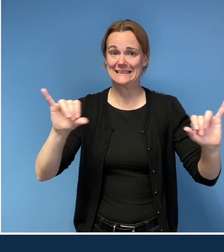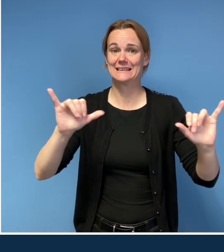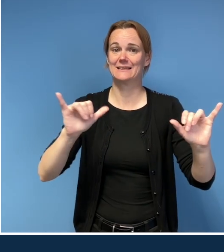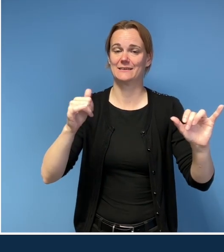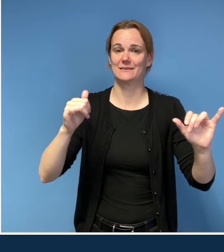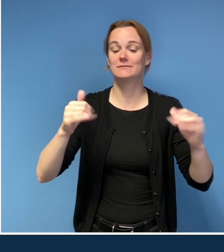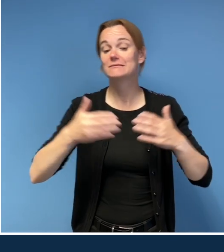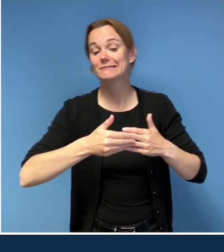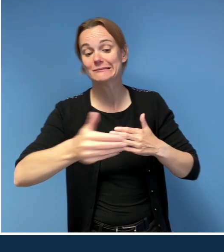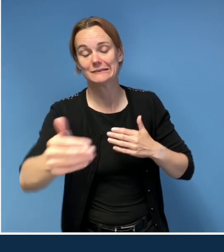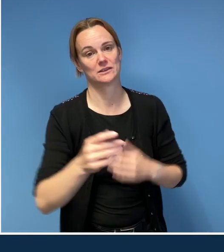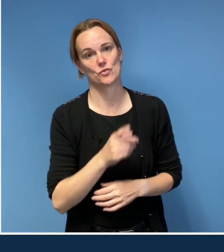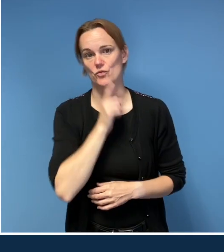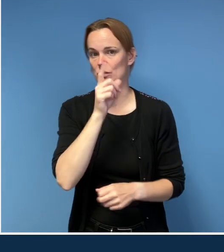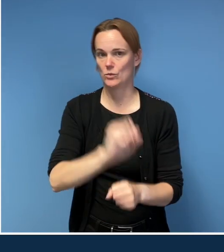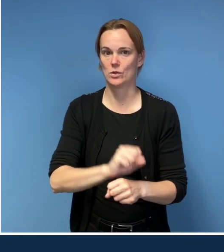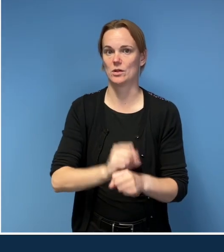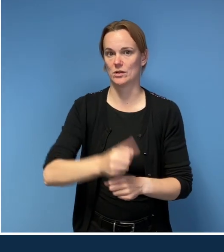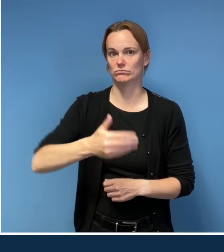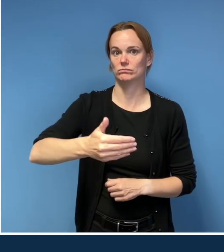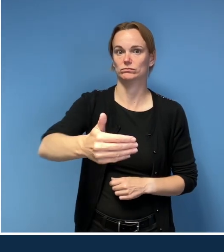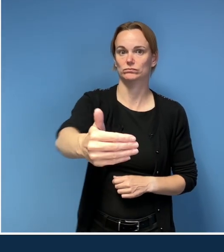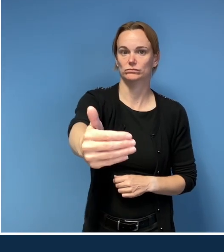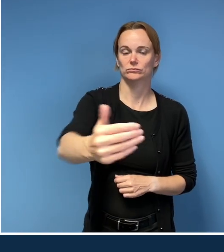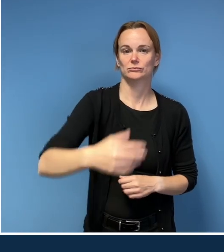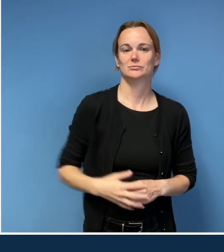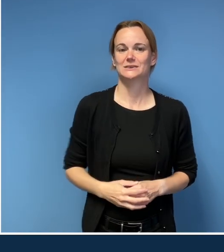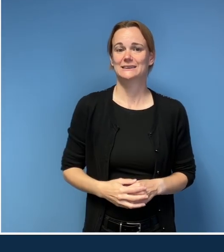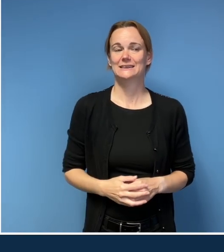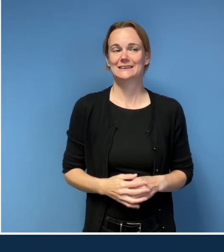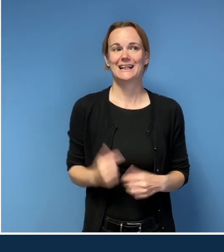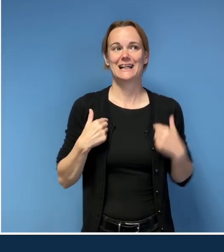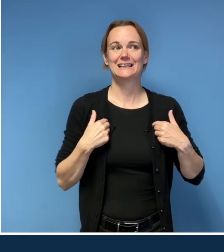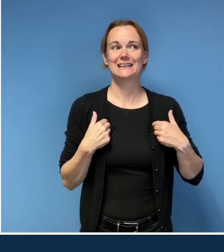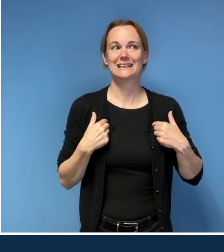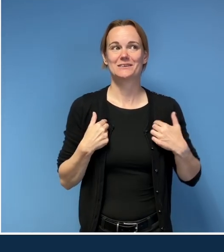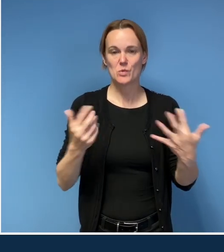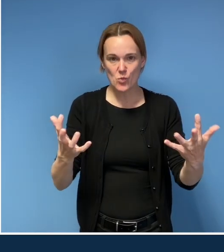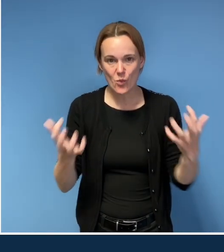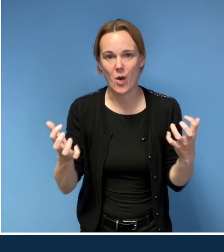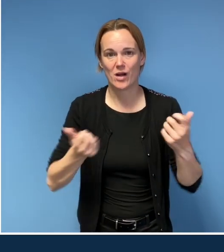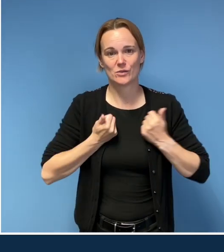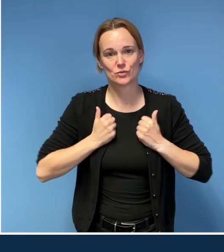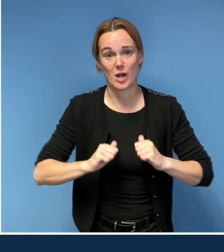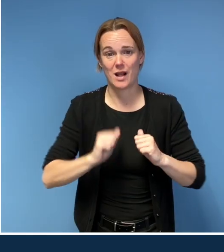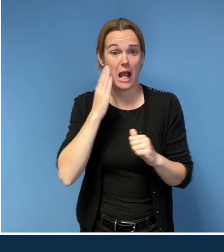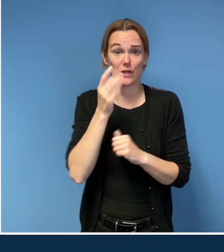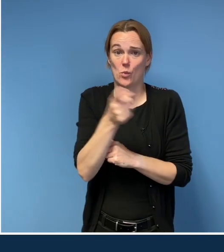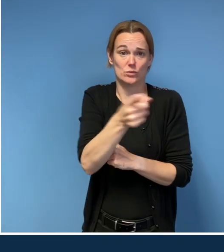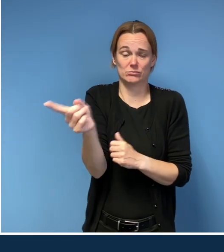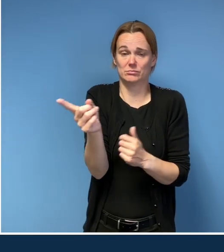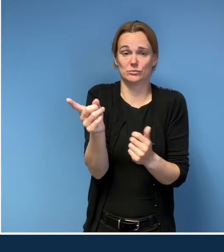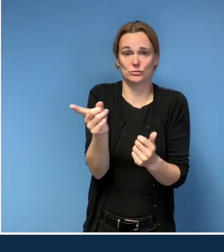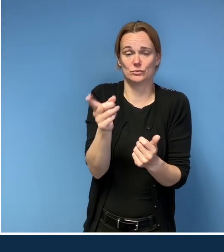about that. There's a long path ahead for us, but that the will is there, that, you can genuinely see in all of